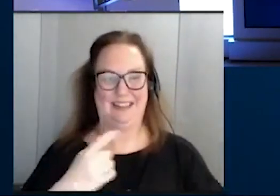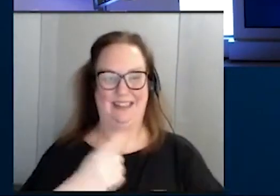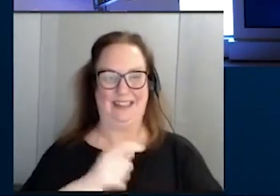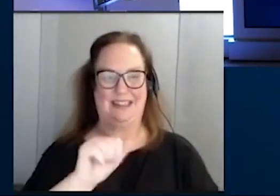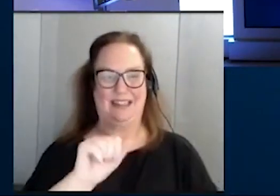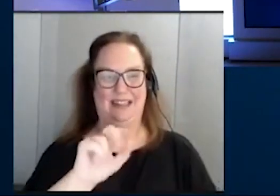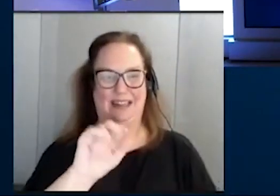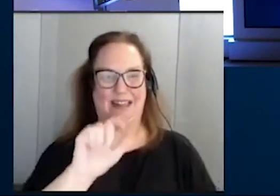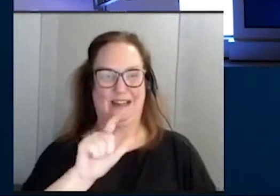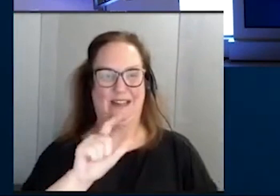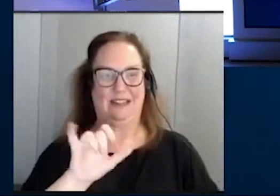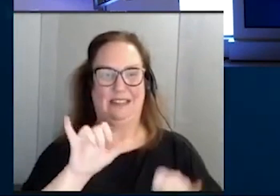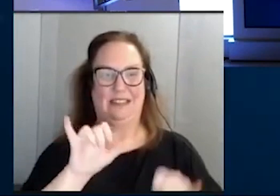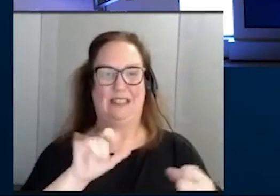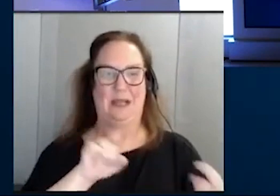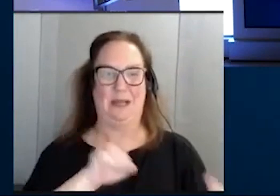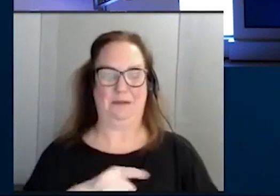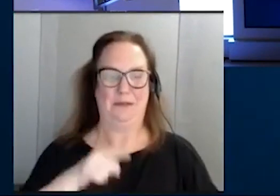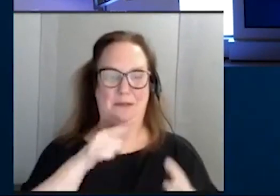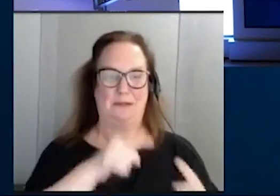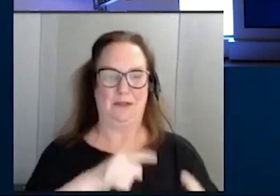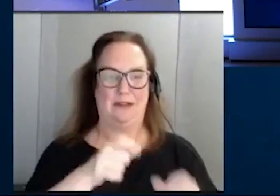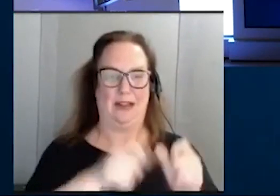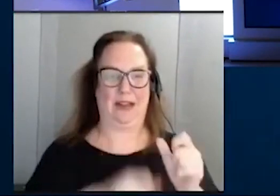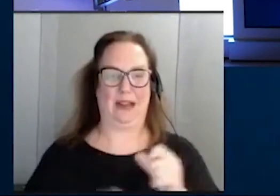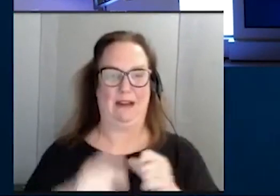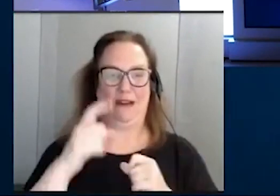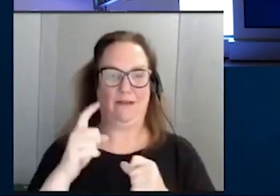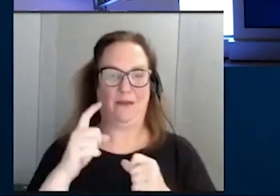same struggles I think everyone's had with